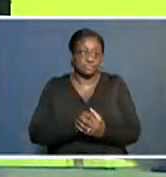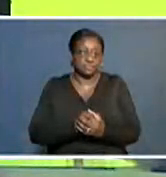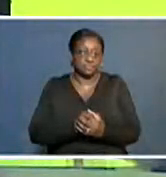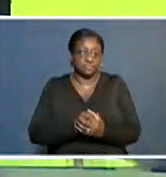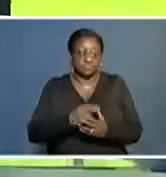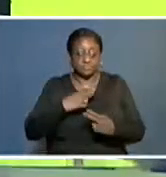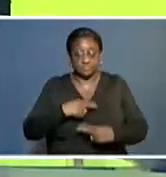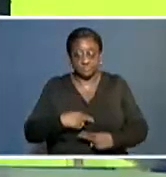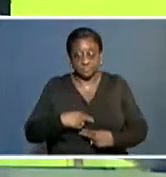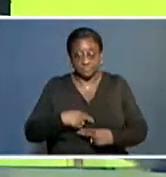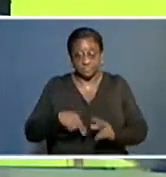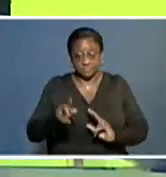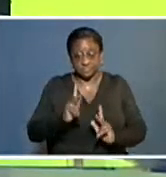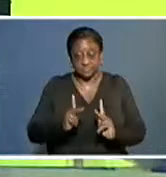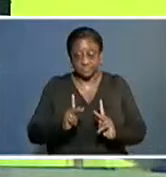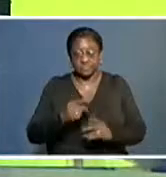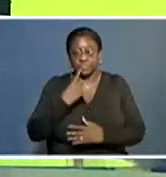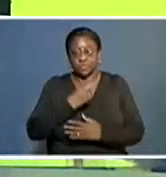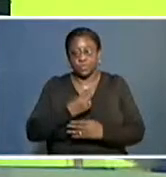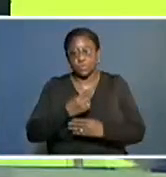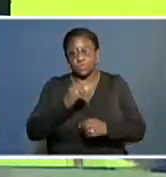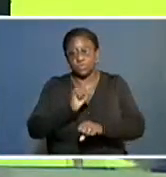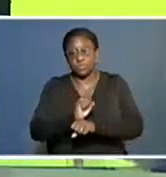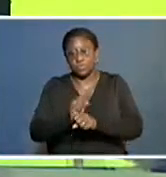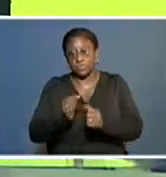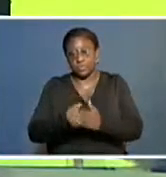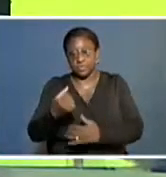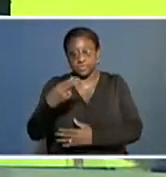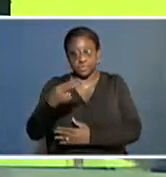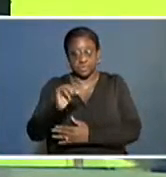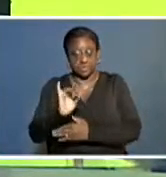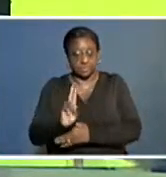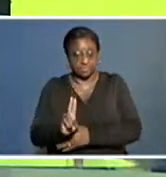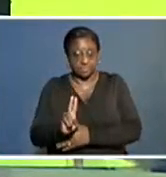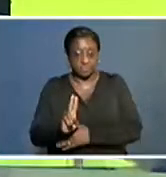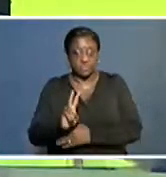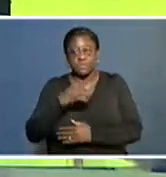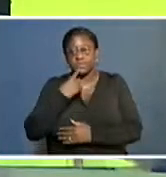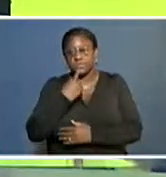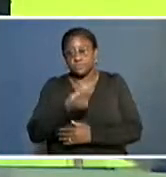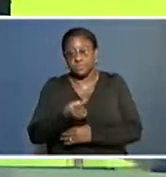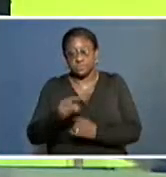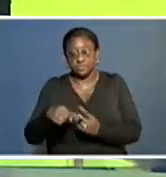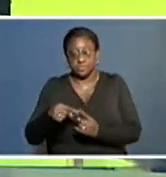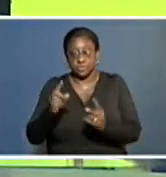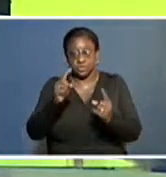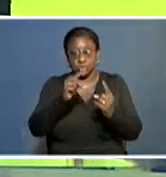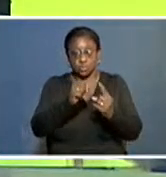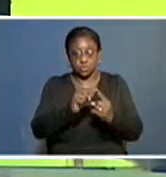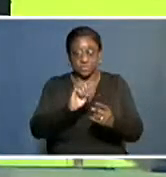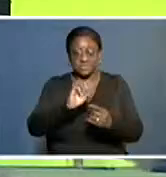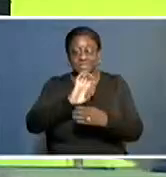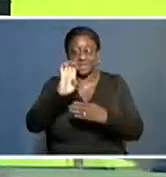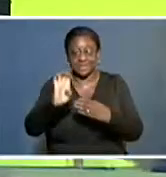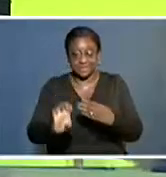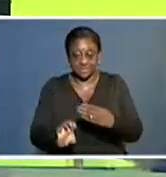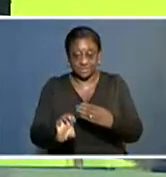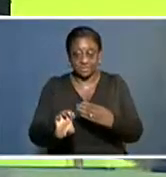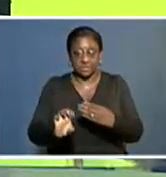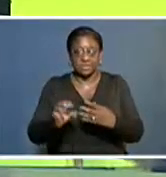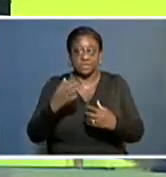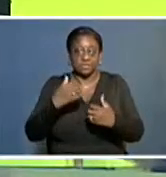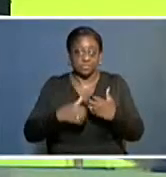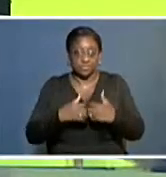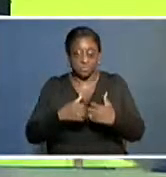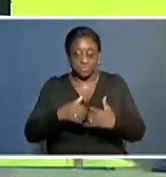Health officials and those of the National HIV/AIDS program charging towards their goal of ending HIV in country